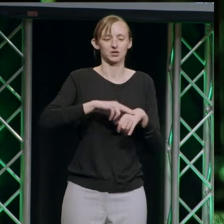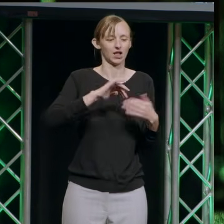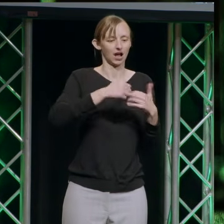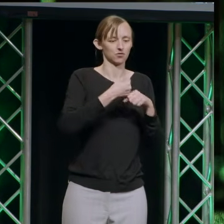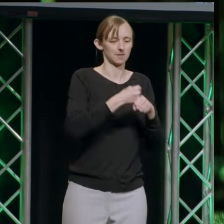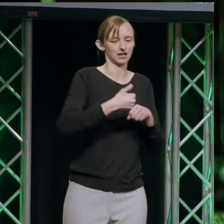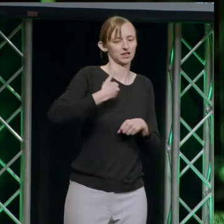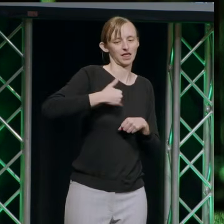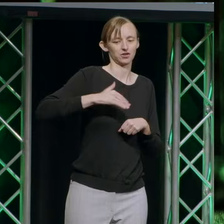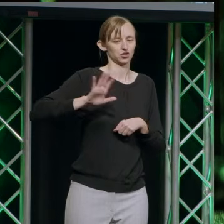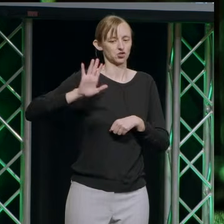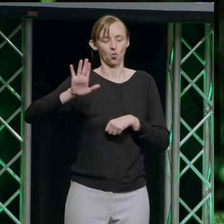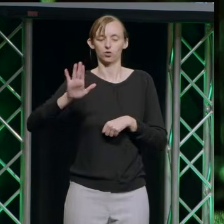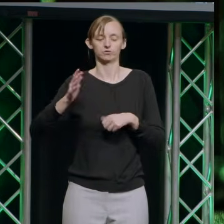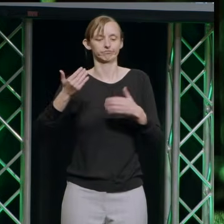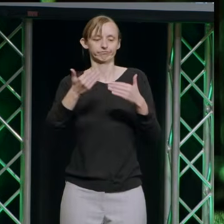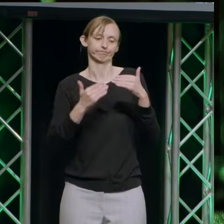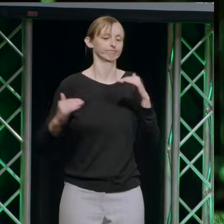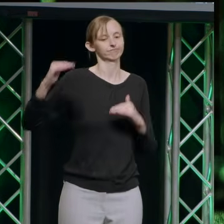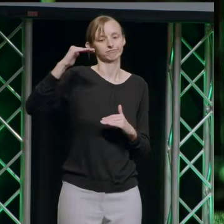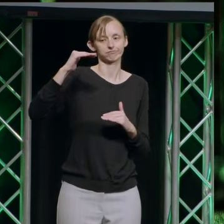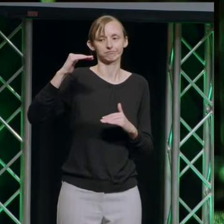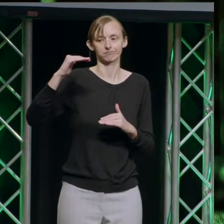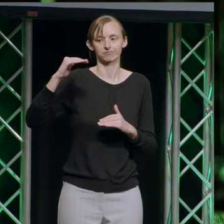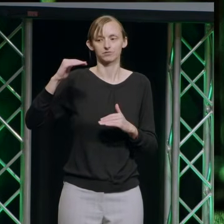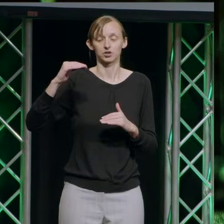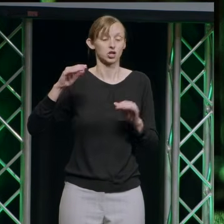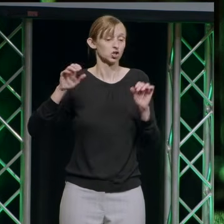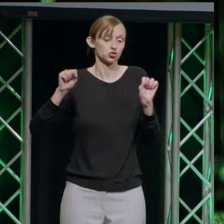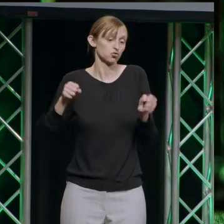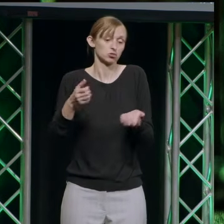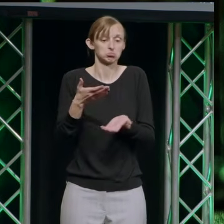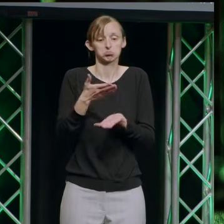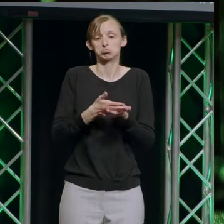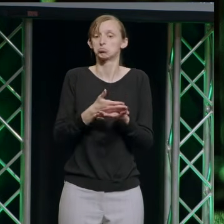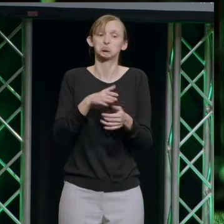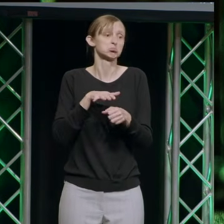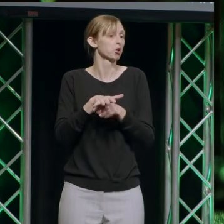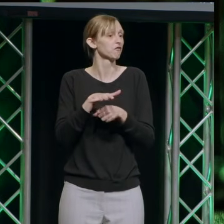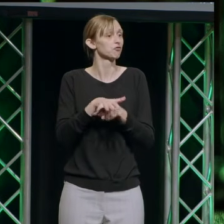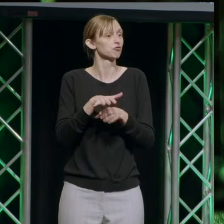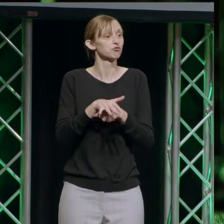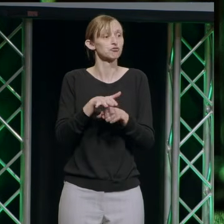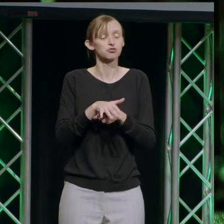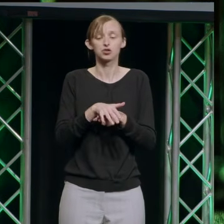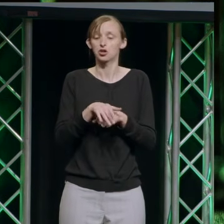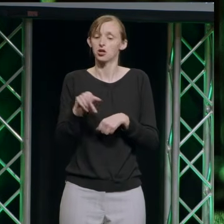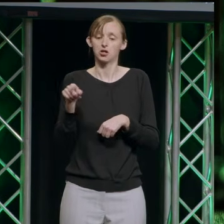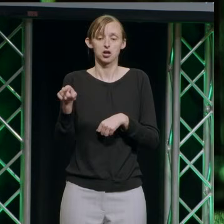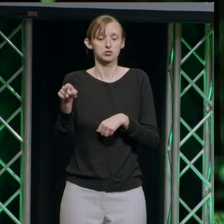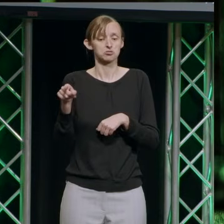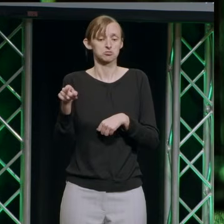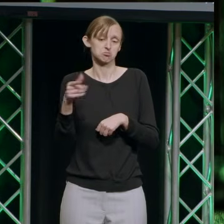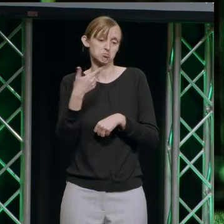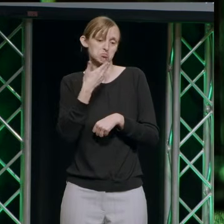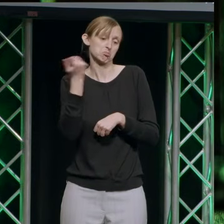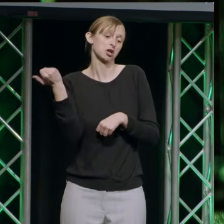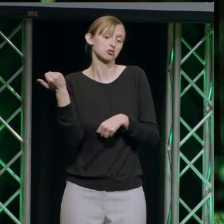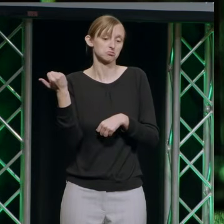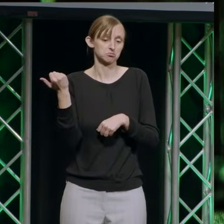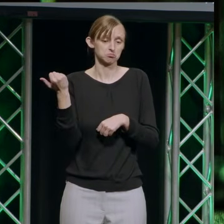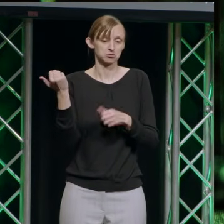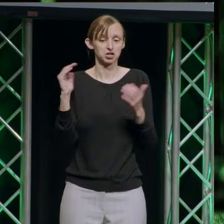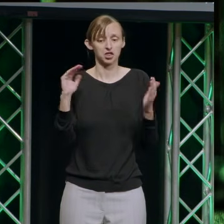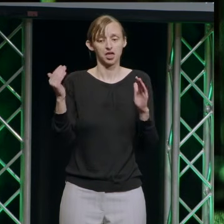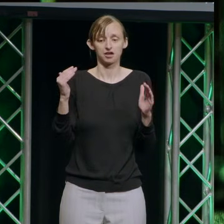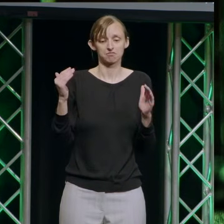leather. And you could stop at that point and just say, we've done it. We've got something that's much more attractive in that